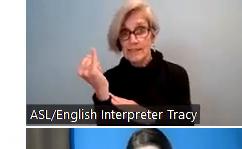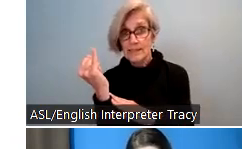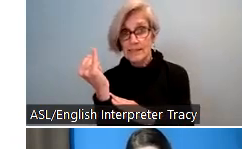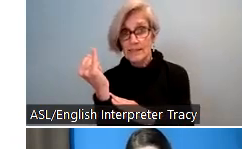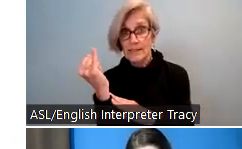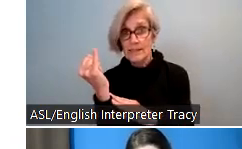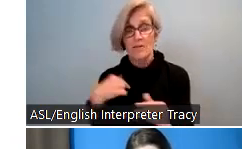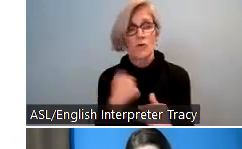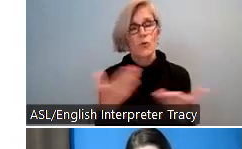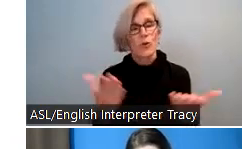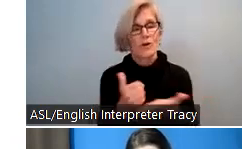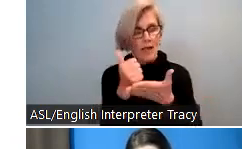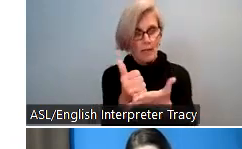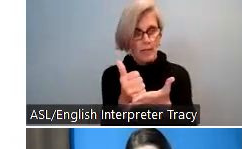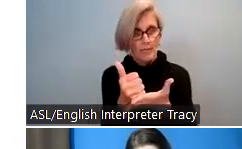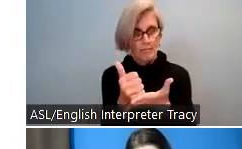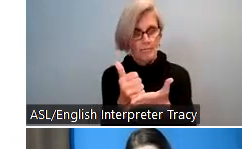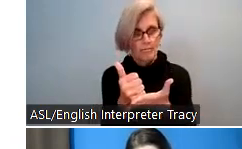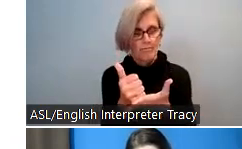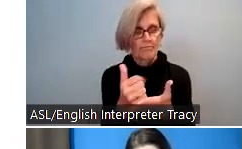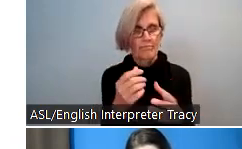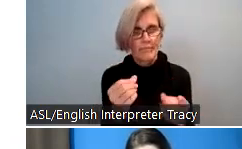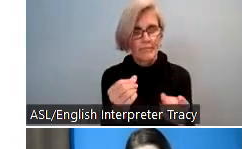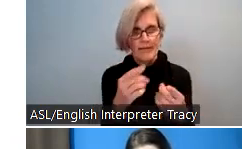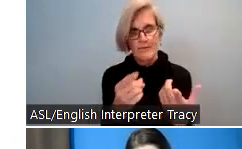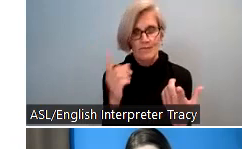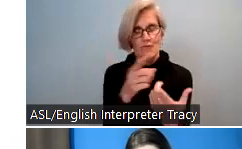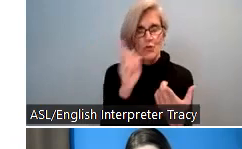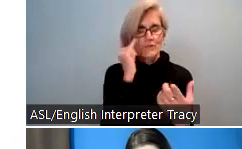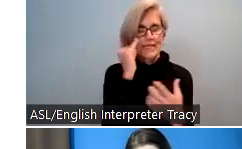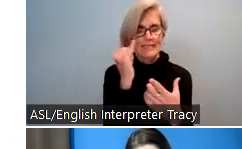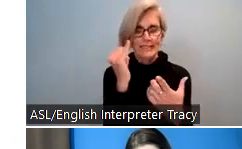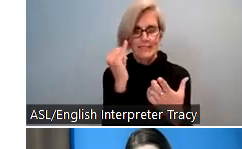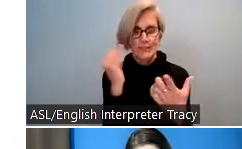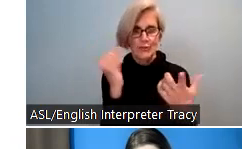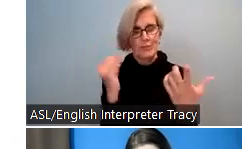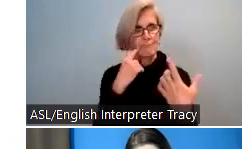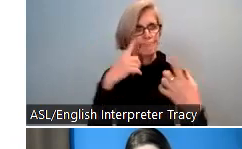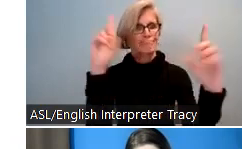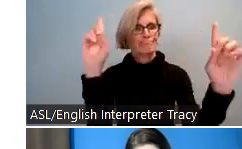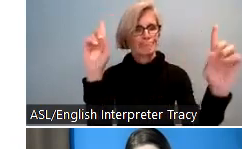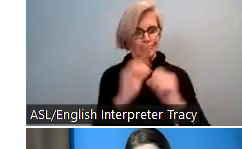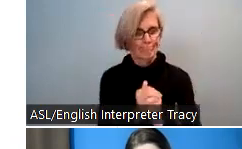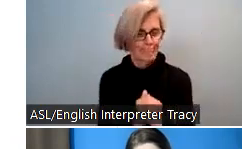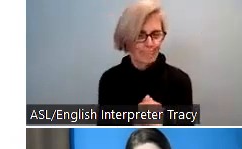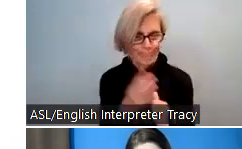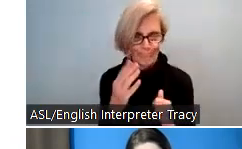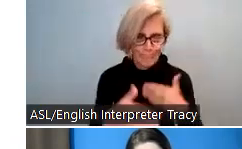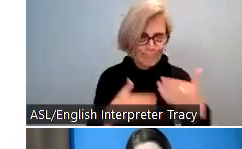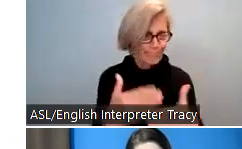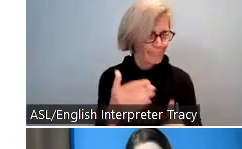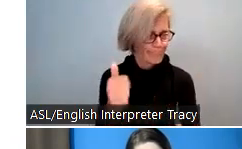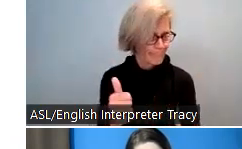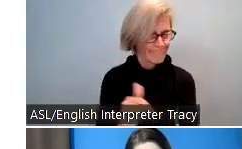we're here to help see those ideas, flesh them out, and get them onto the application.